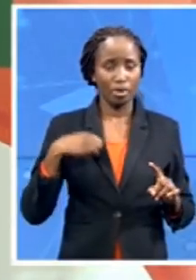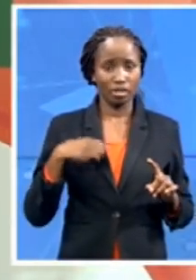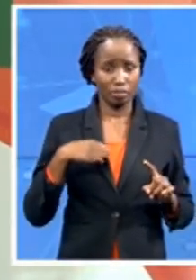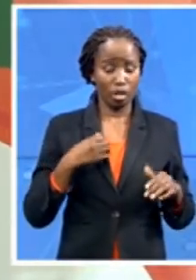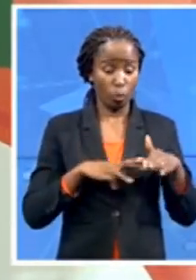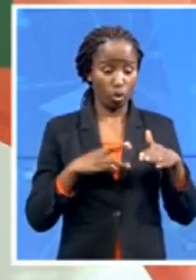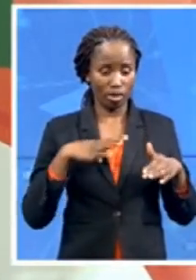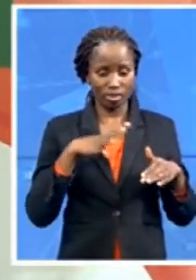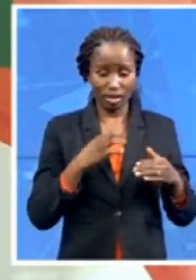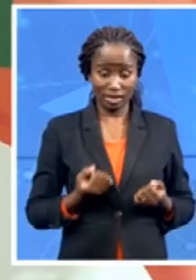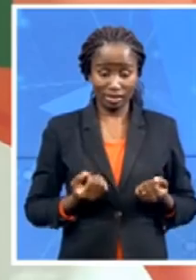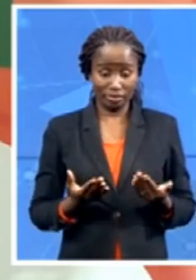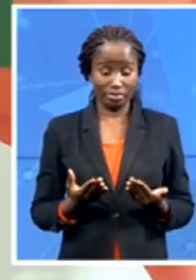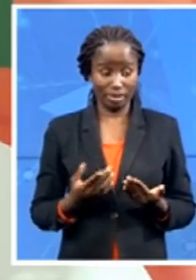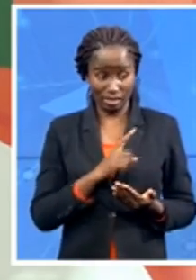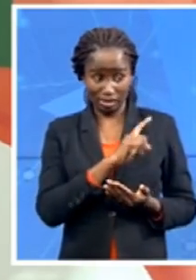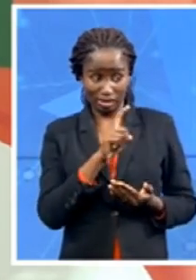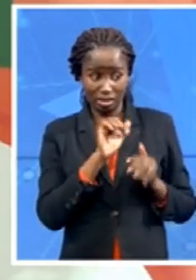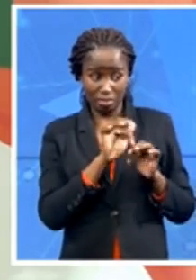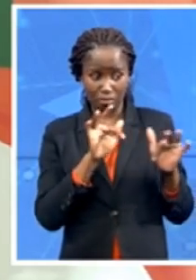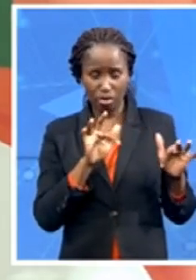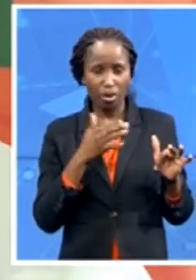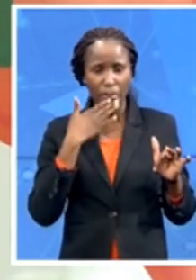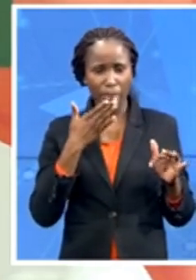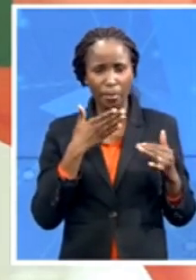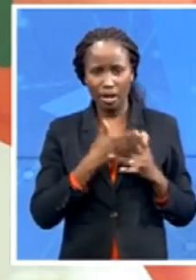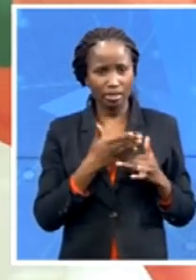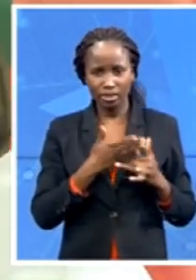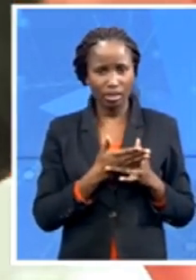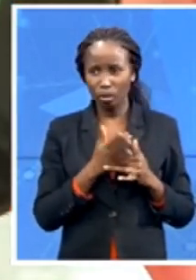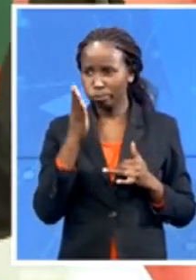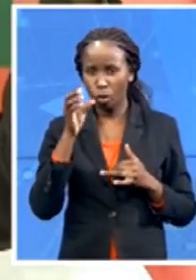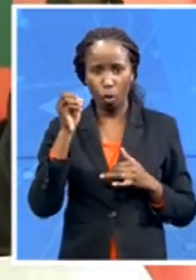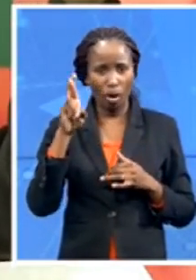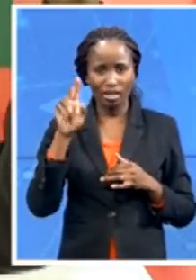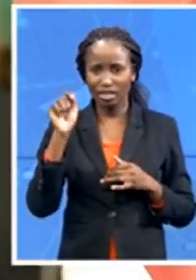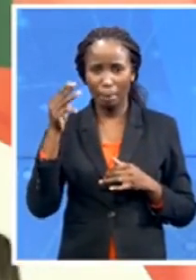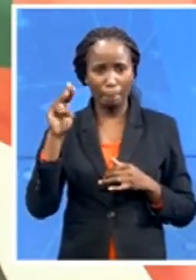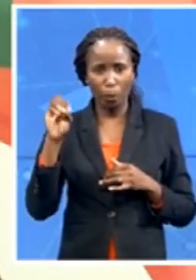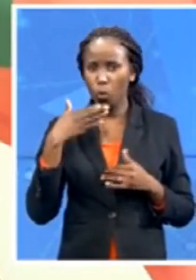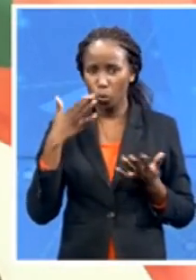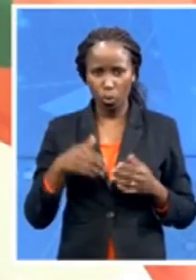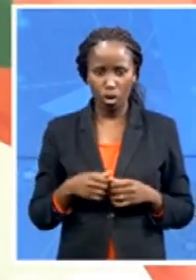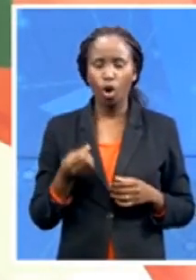Azina access pa uOR town. Okanye ku district municipality. Le mali